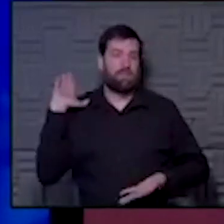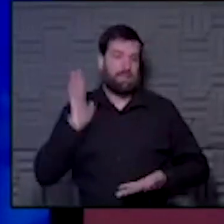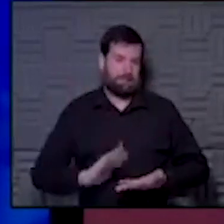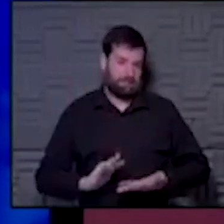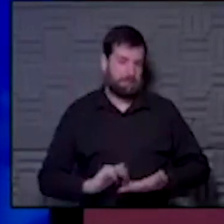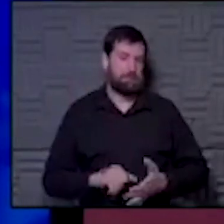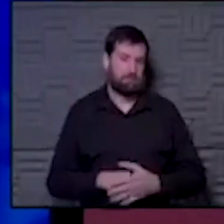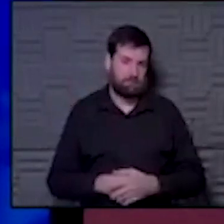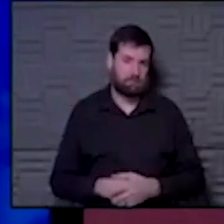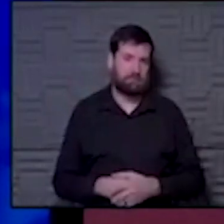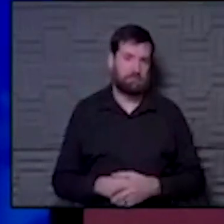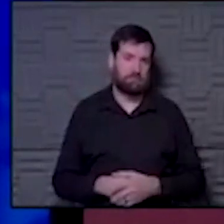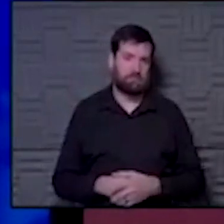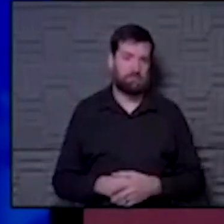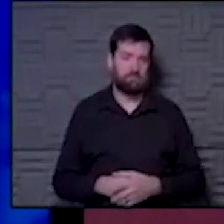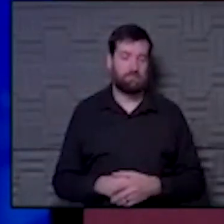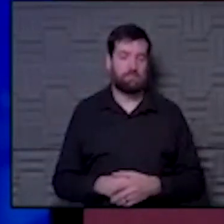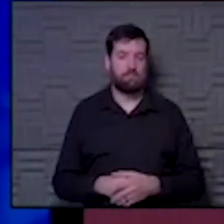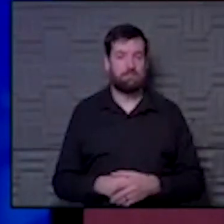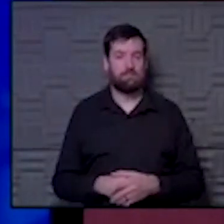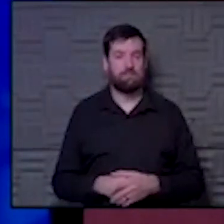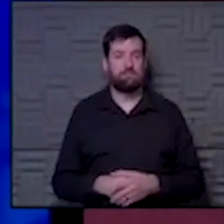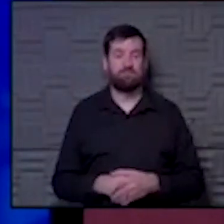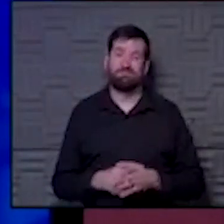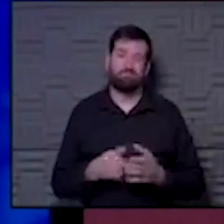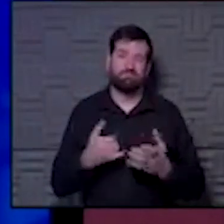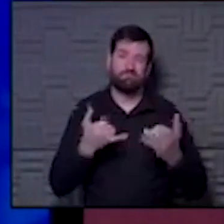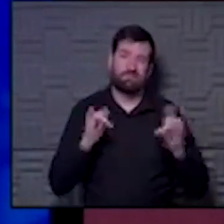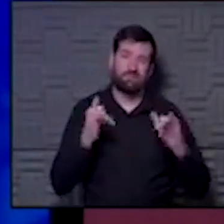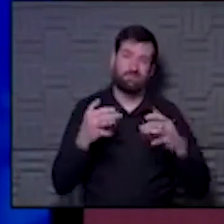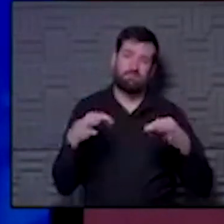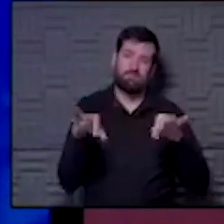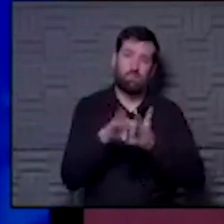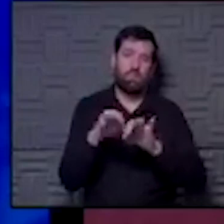It's decreased, yeah. So for that reason, you got to wear a mask until